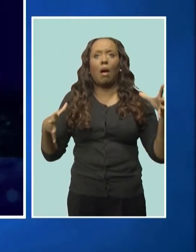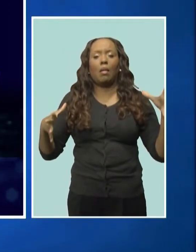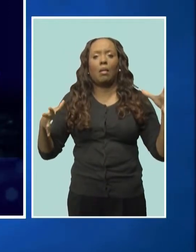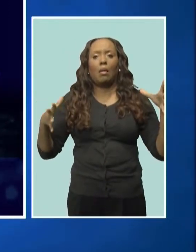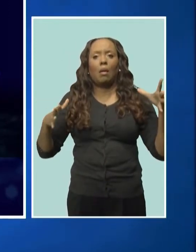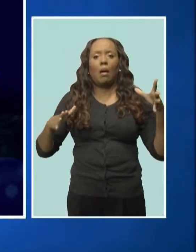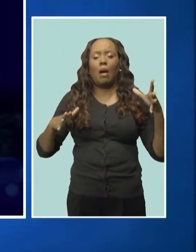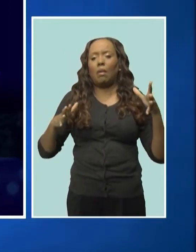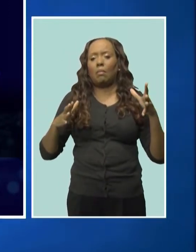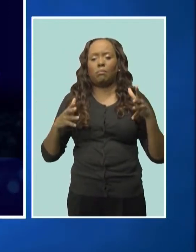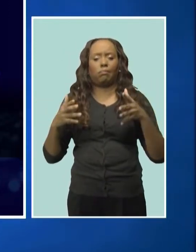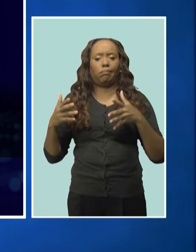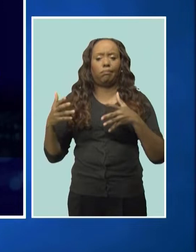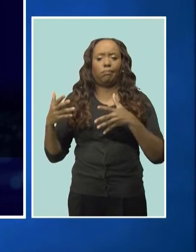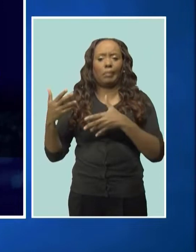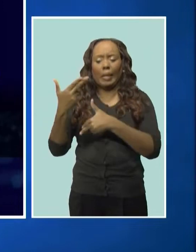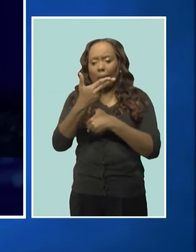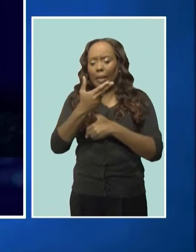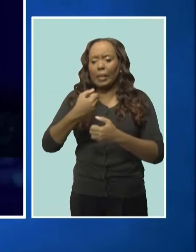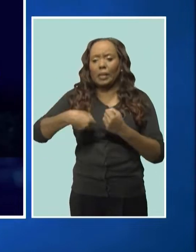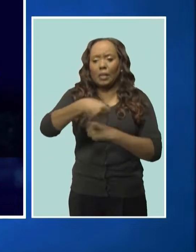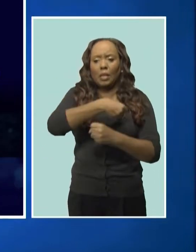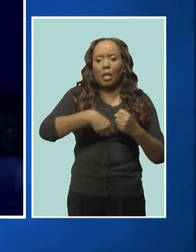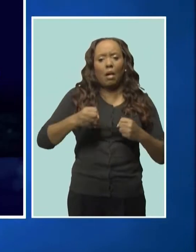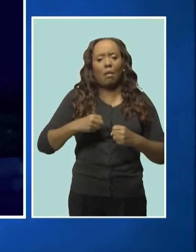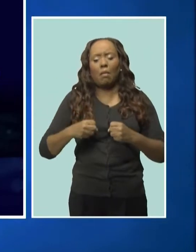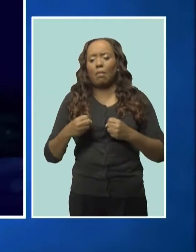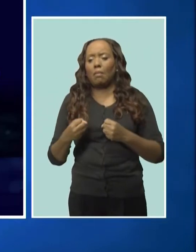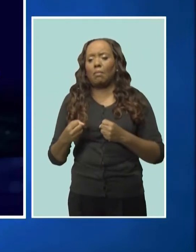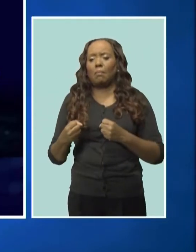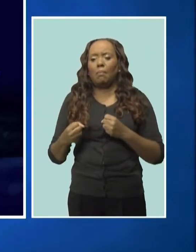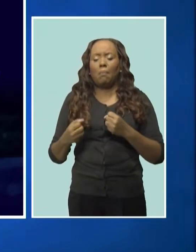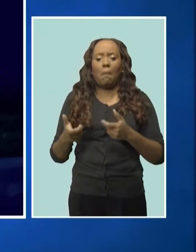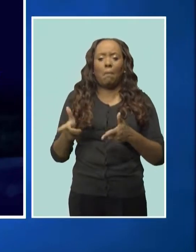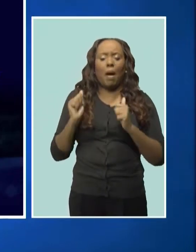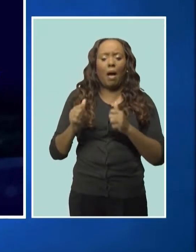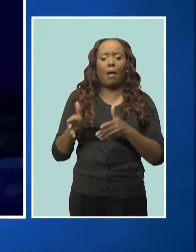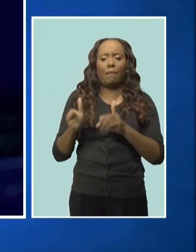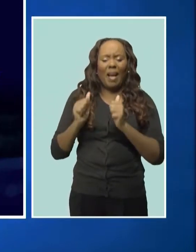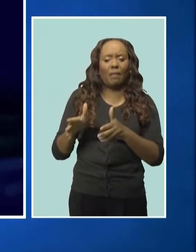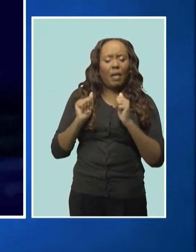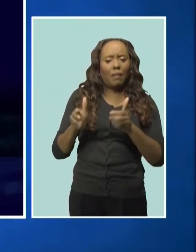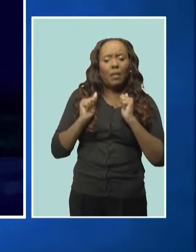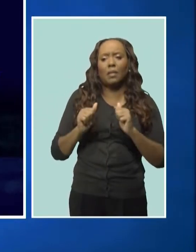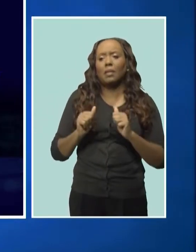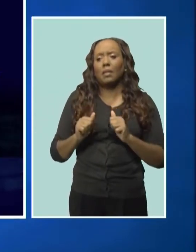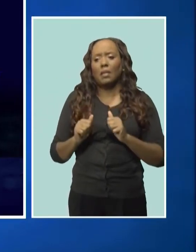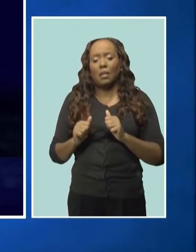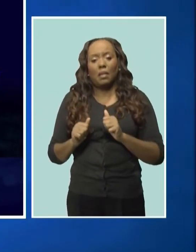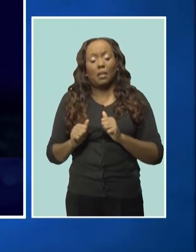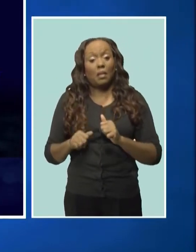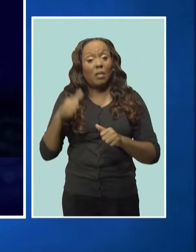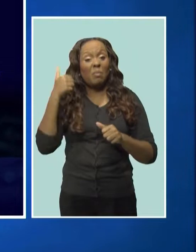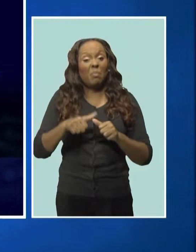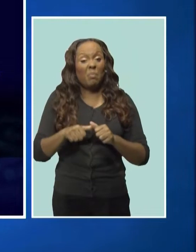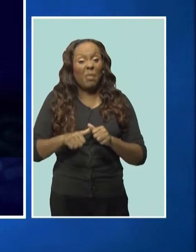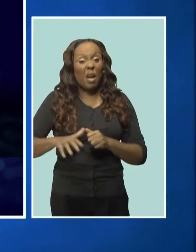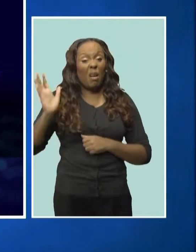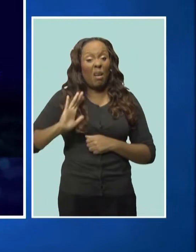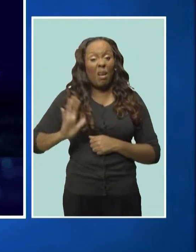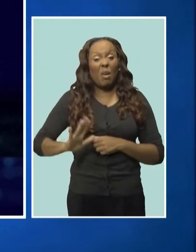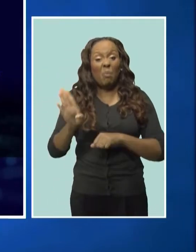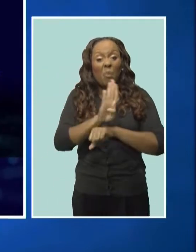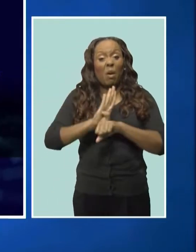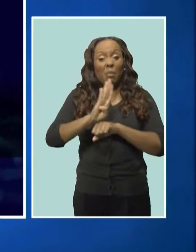developing systems, which will make the notice very short. And we just have to look at the example we had of the freak storm